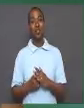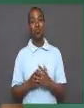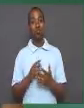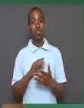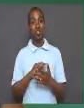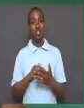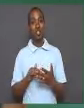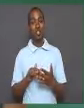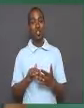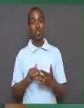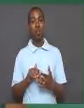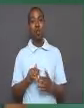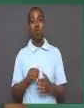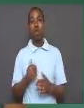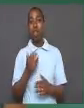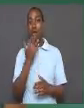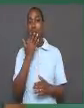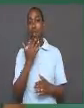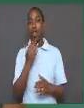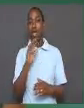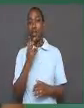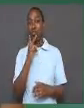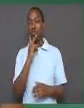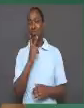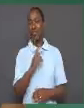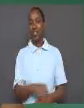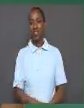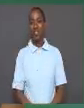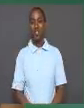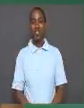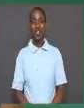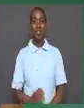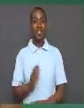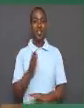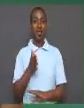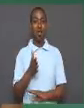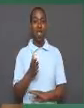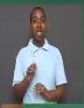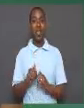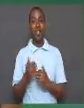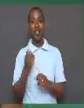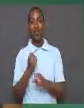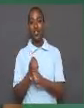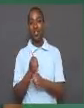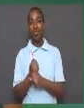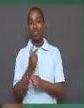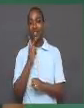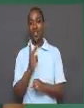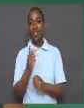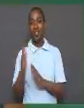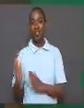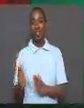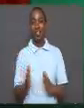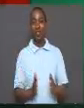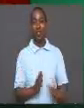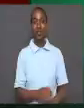the components of the blood, and then learn about the functions. Are you ready?